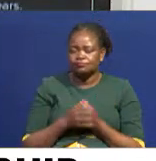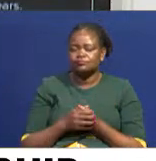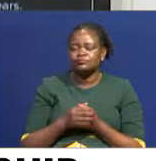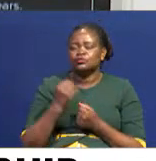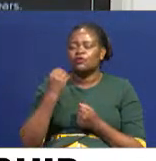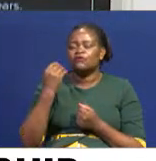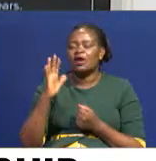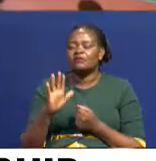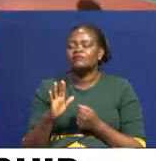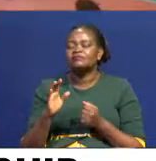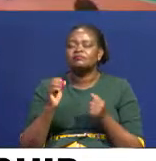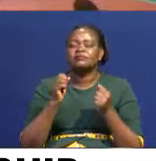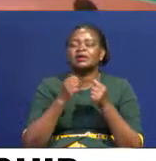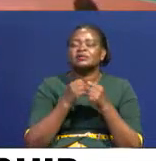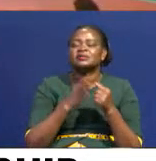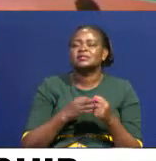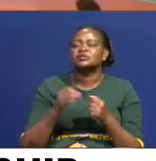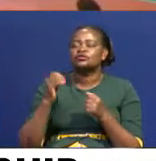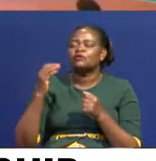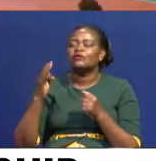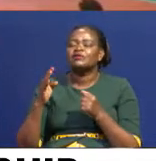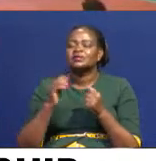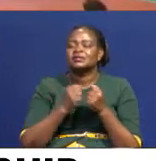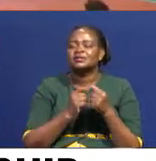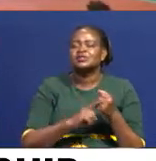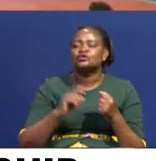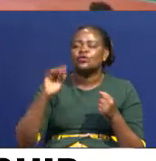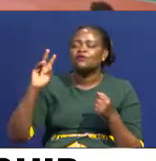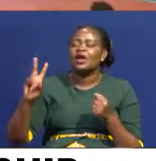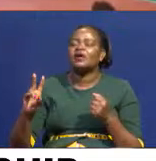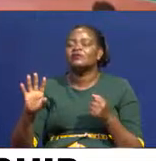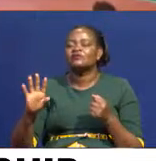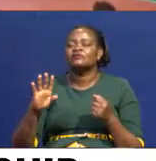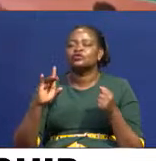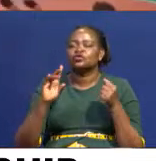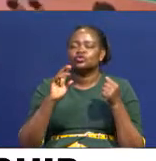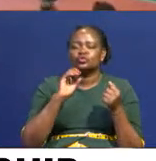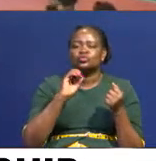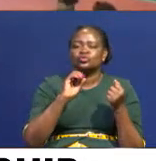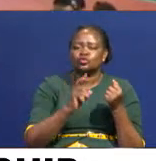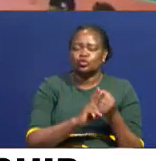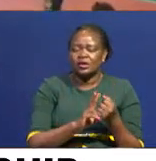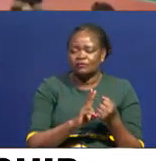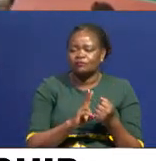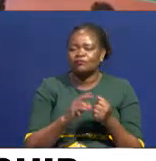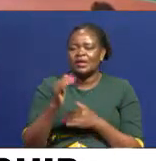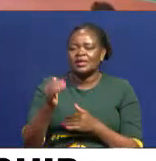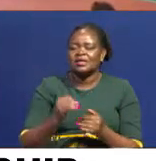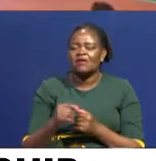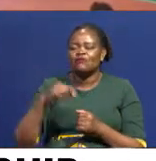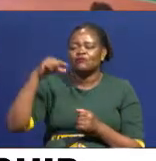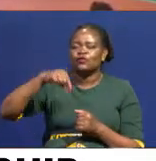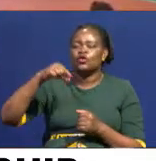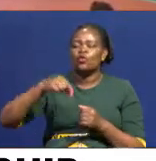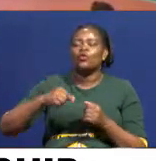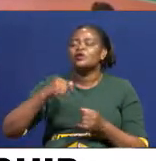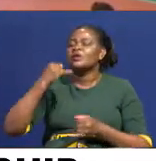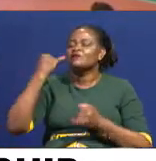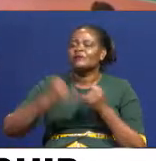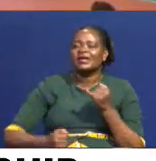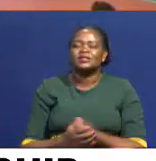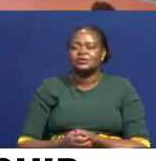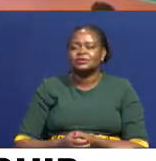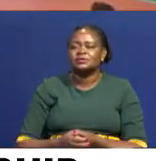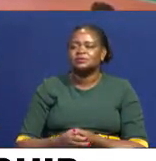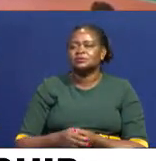of 25-18, 25-16 and 25-12 to move a step closer to the quarterfinals for the third consecutive year. Now the